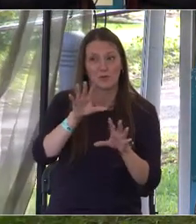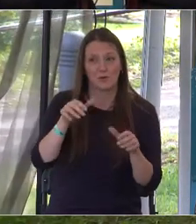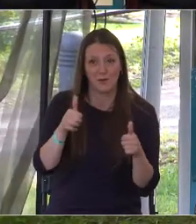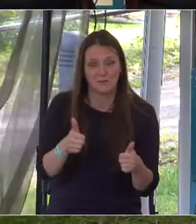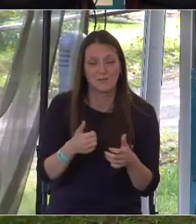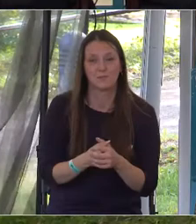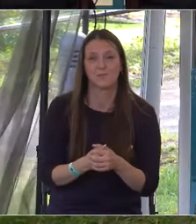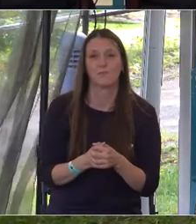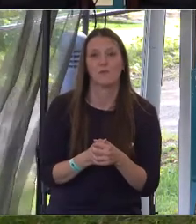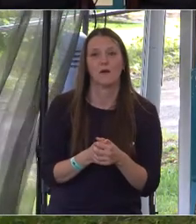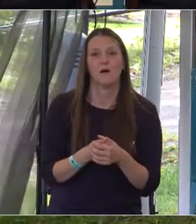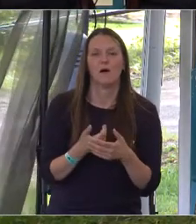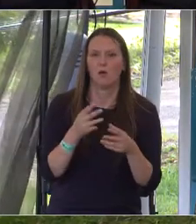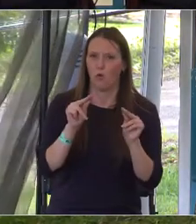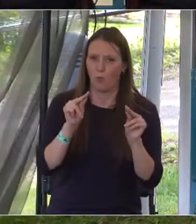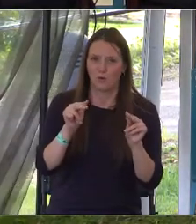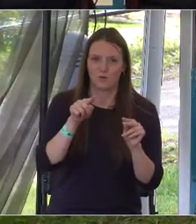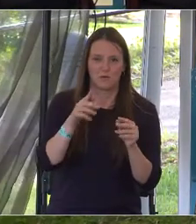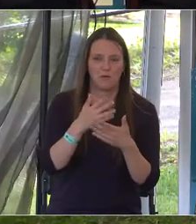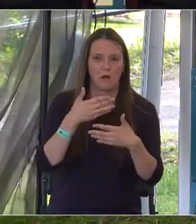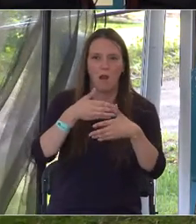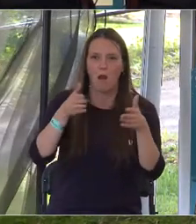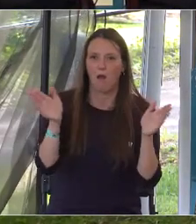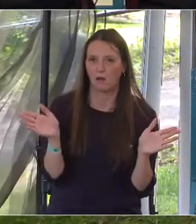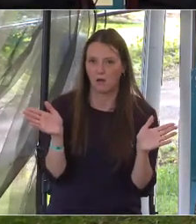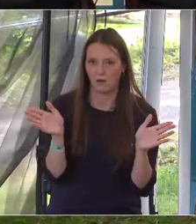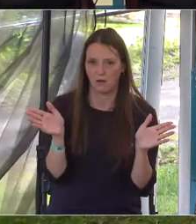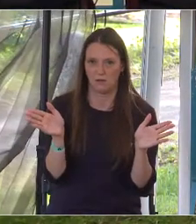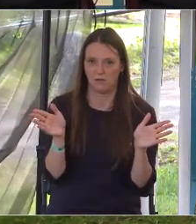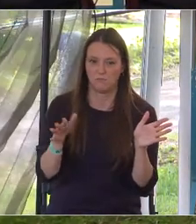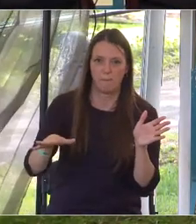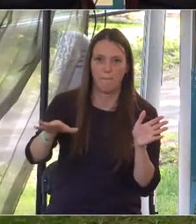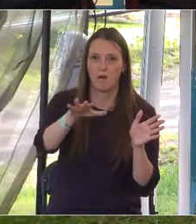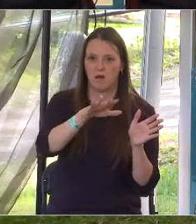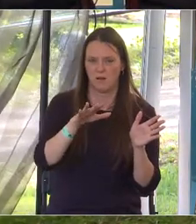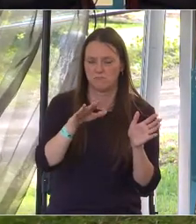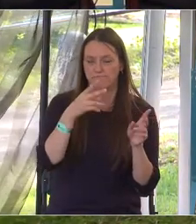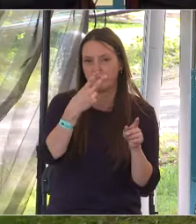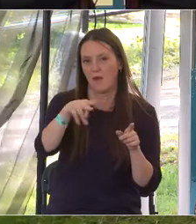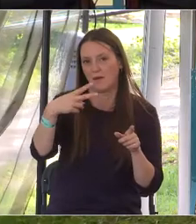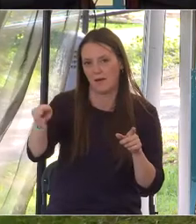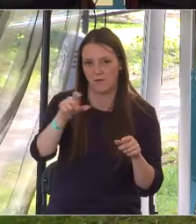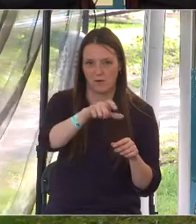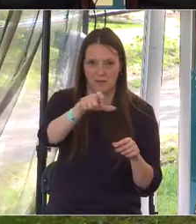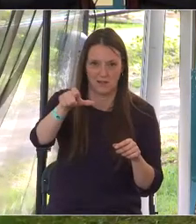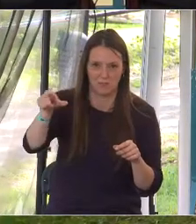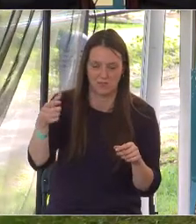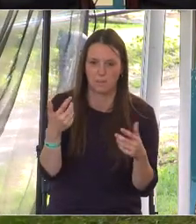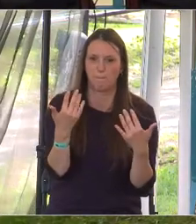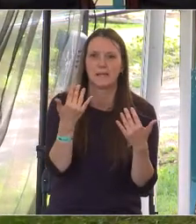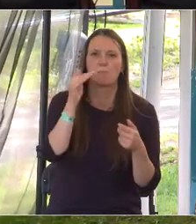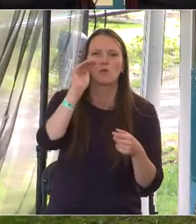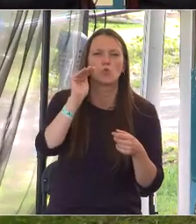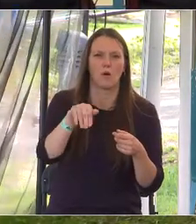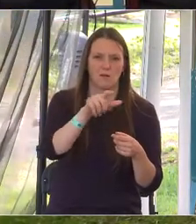Of course, it's a really broad subject in a way, and some different people actually think that my goal and my other was